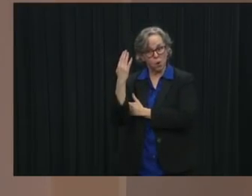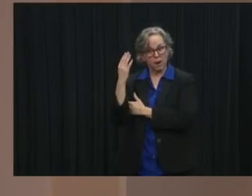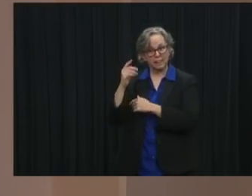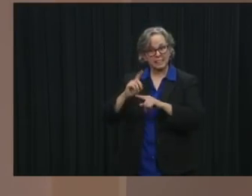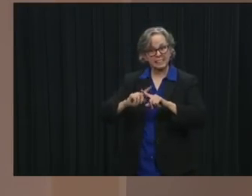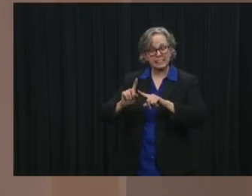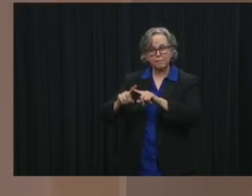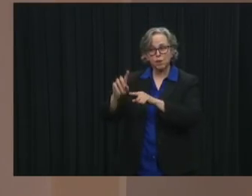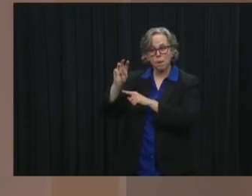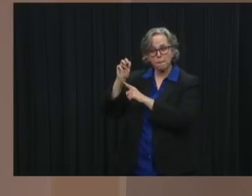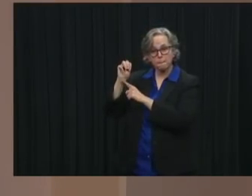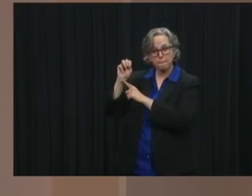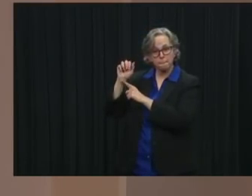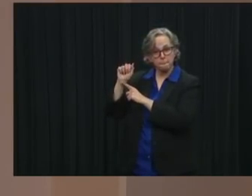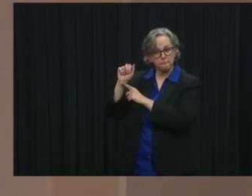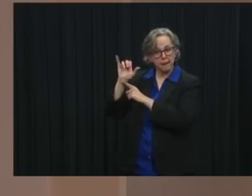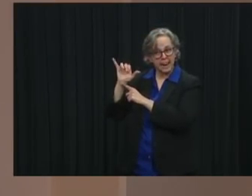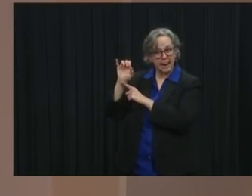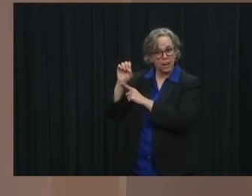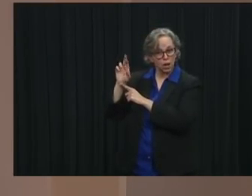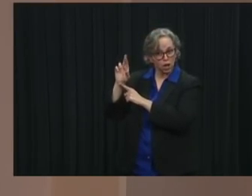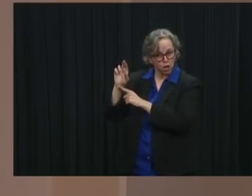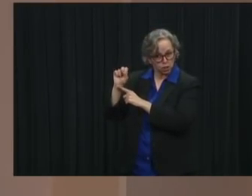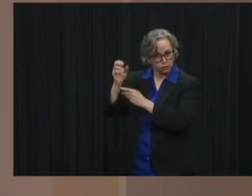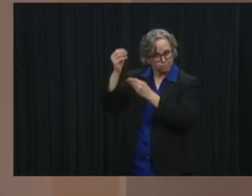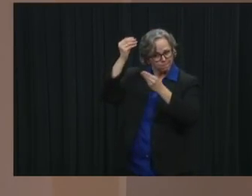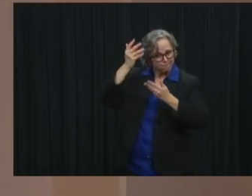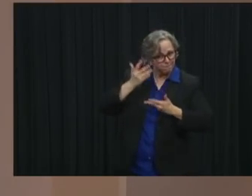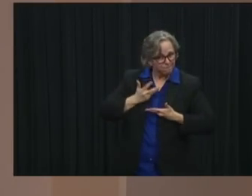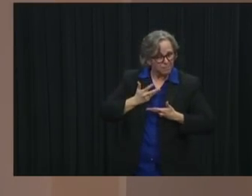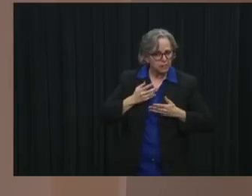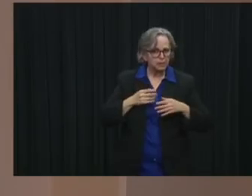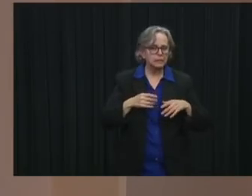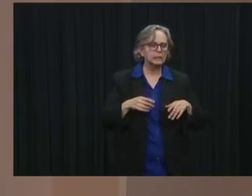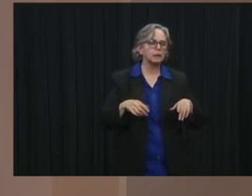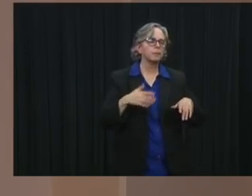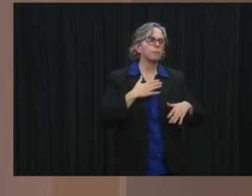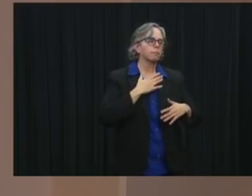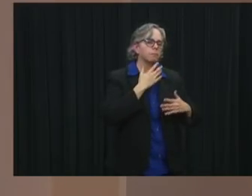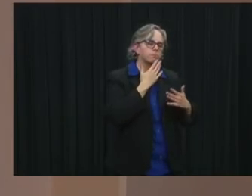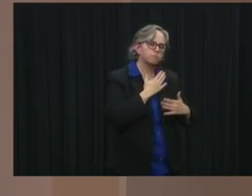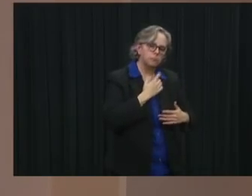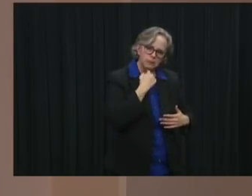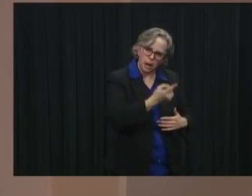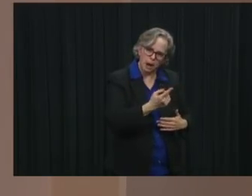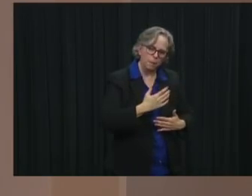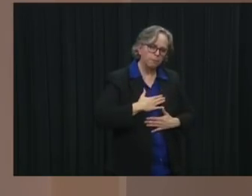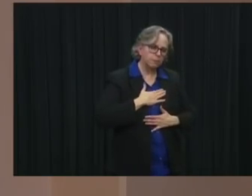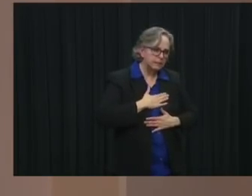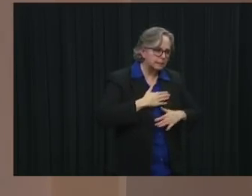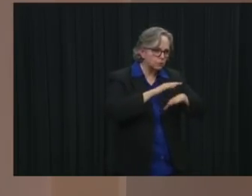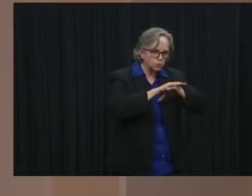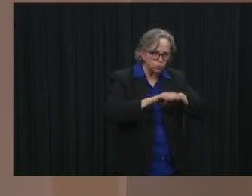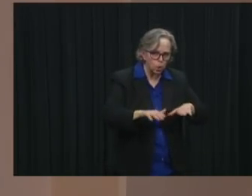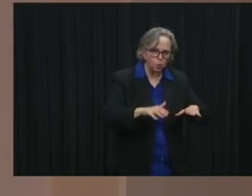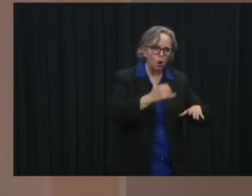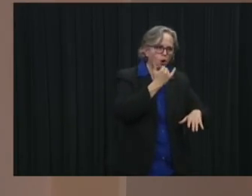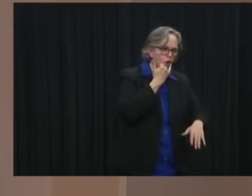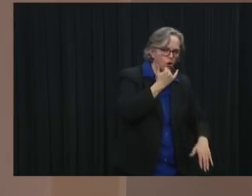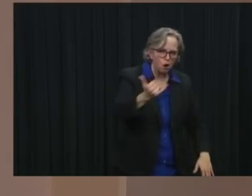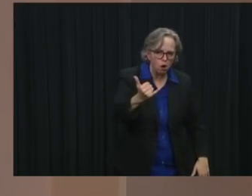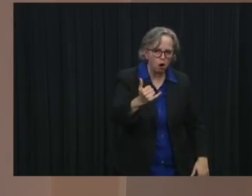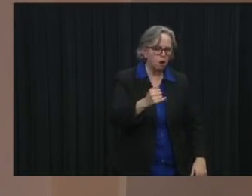the police, the law enforcement, or the health department to ask them to interpret this document for